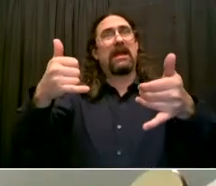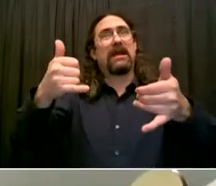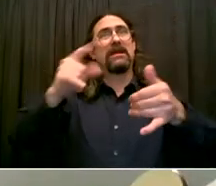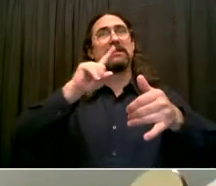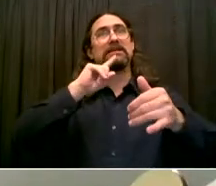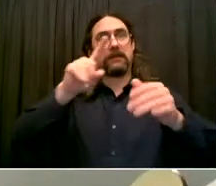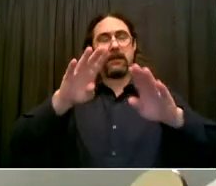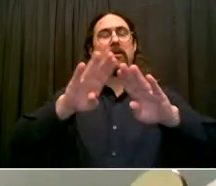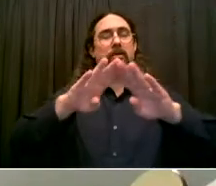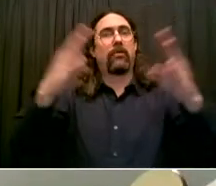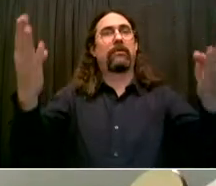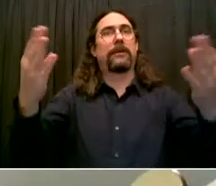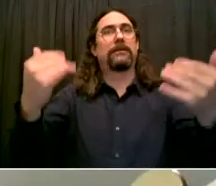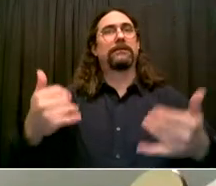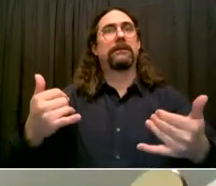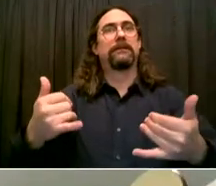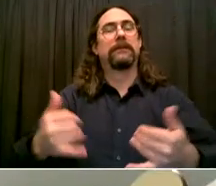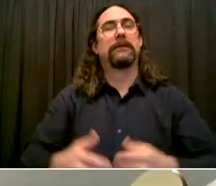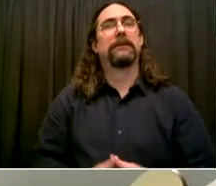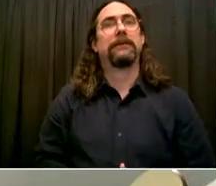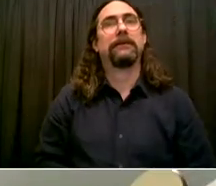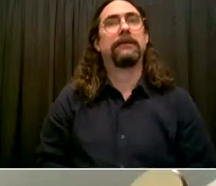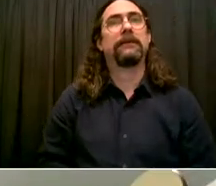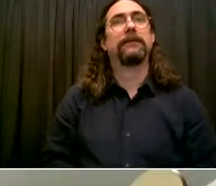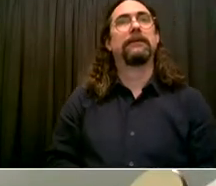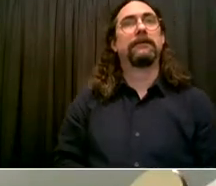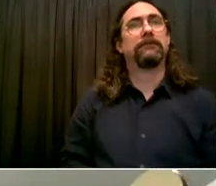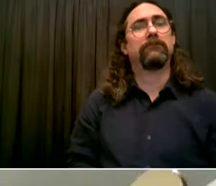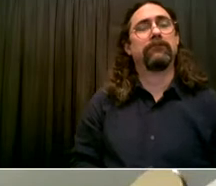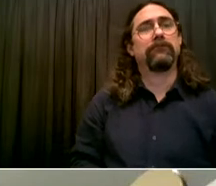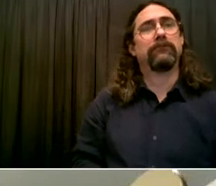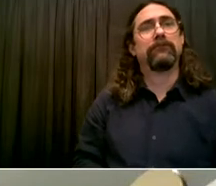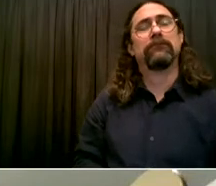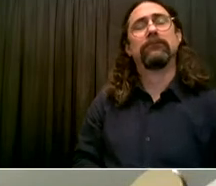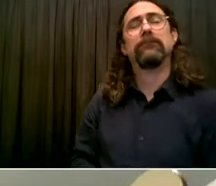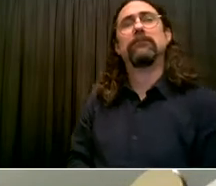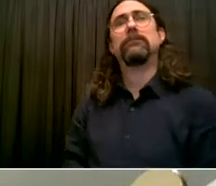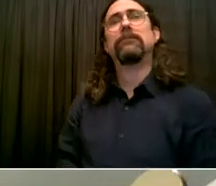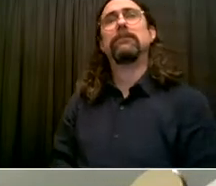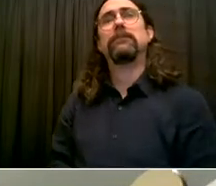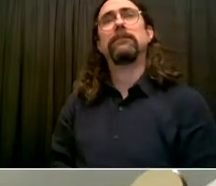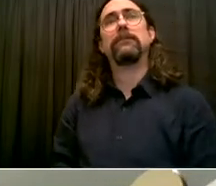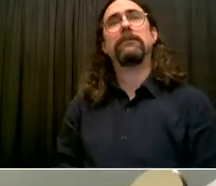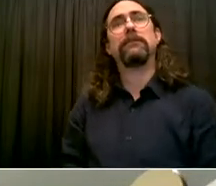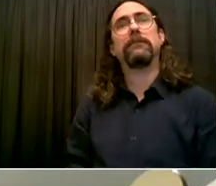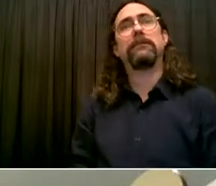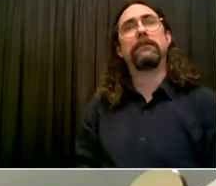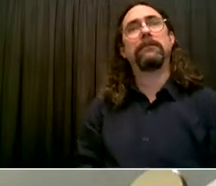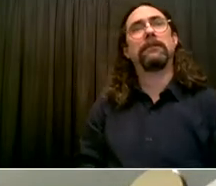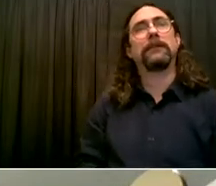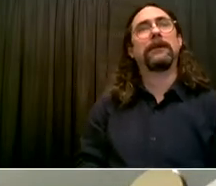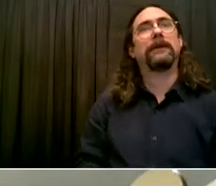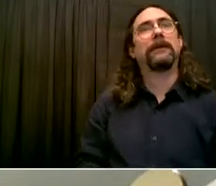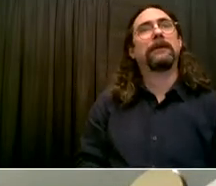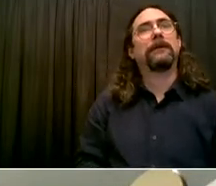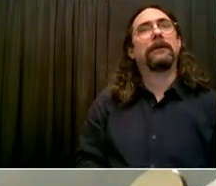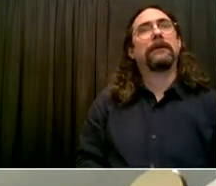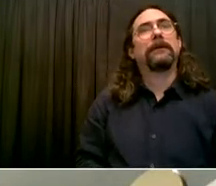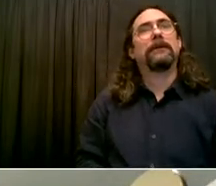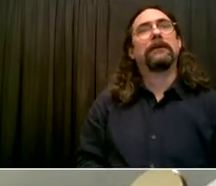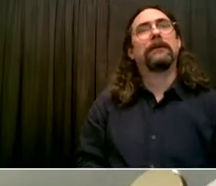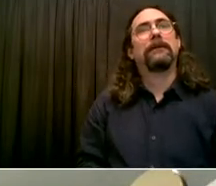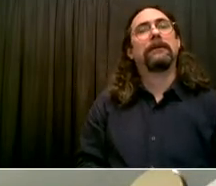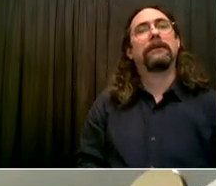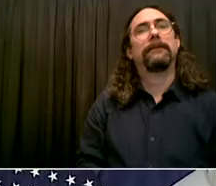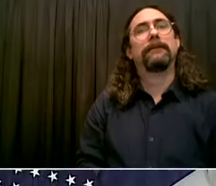about because this is such an important thing for Staten Island. And I appreciate your suggestion about having us consider walk-ups at Empire Outlets too. So we will consider that.